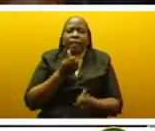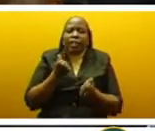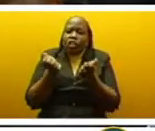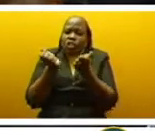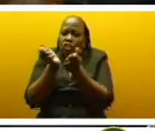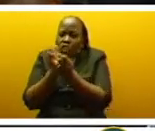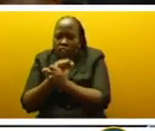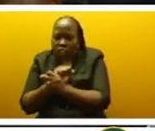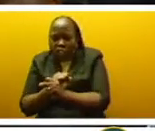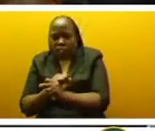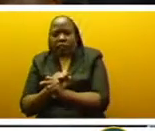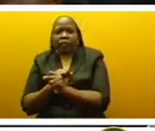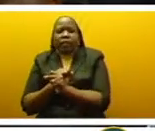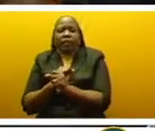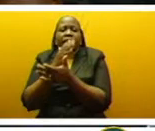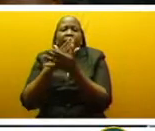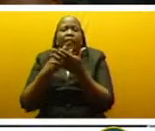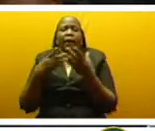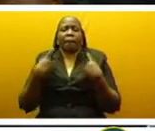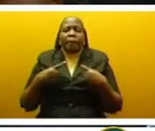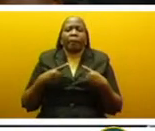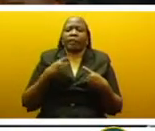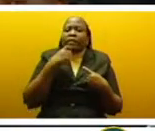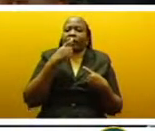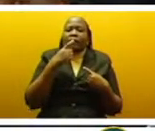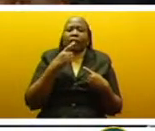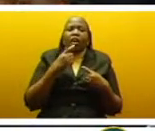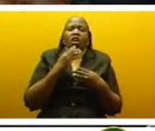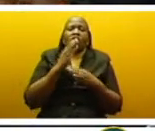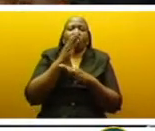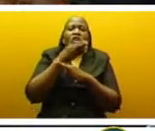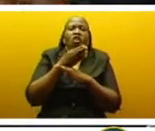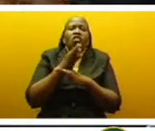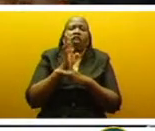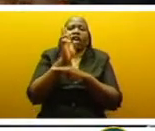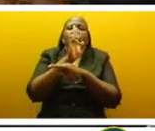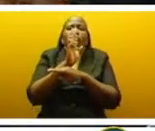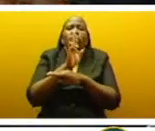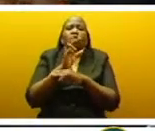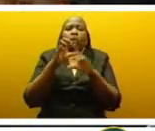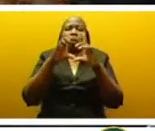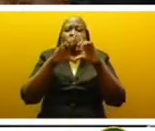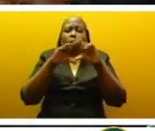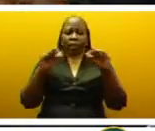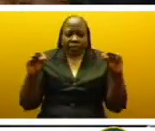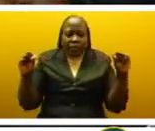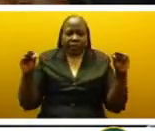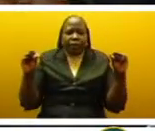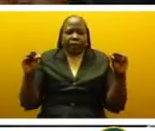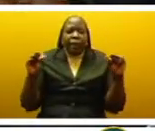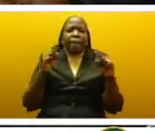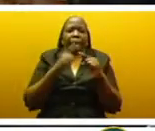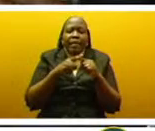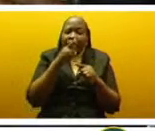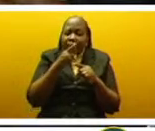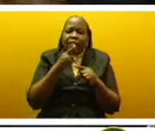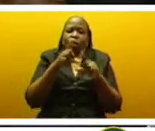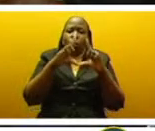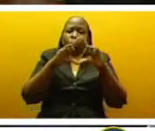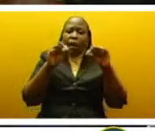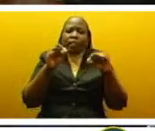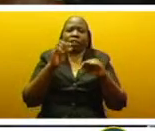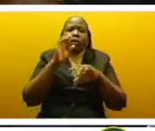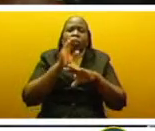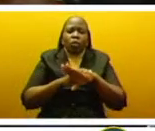transformative, and some people say it's a very overused word, but in these circumstances it's ideal and can bite